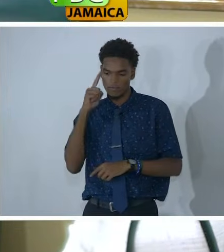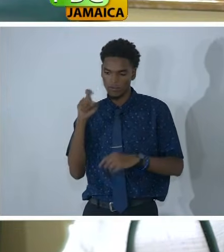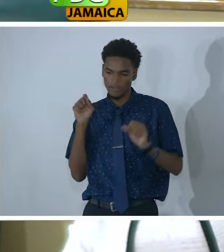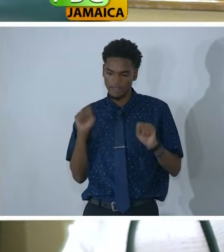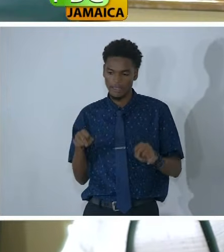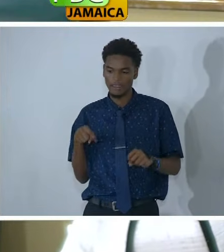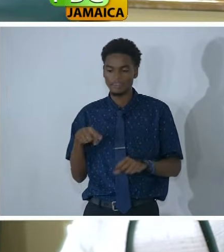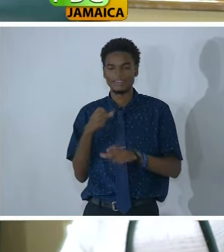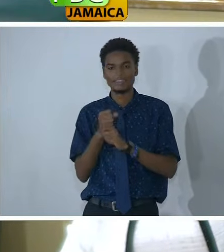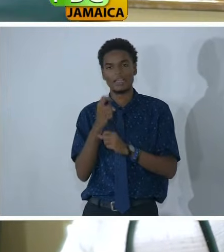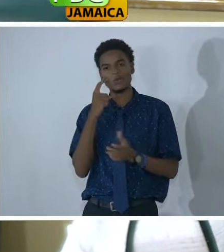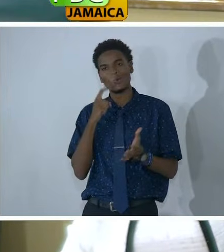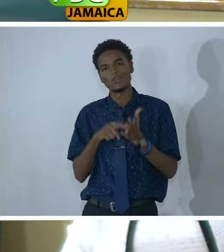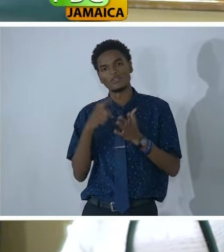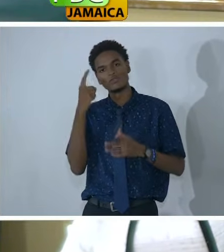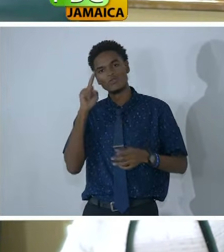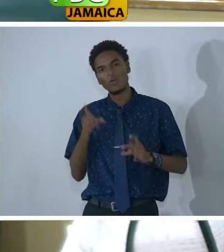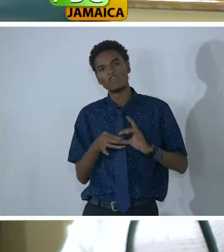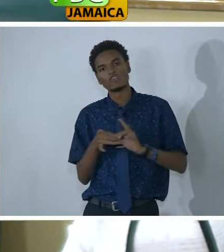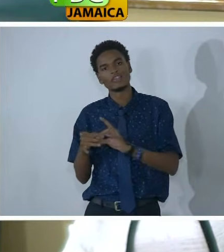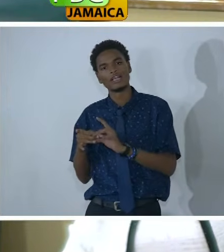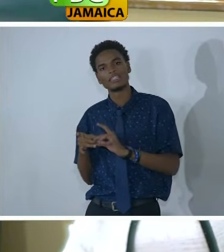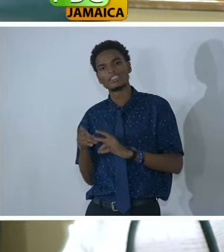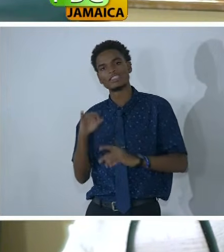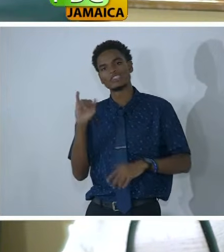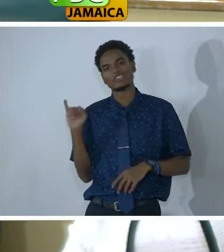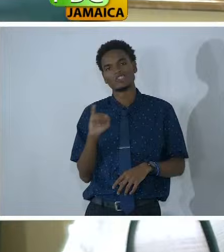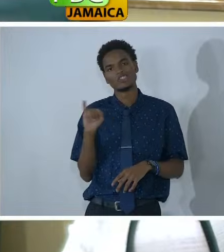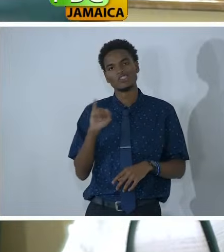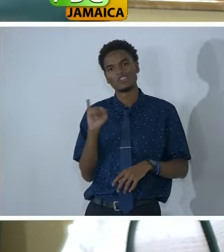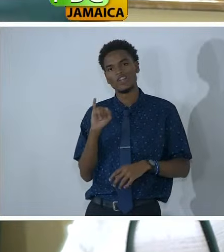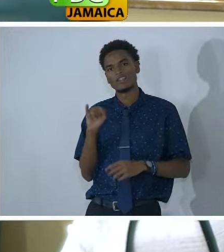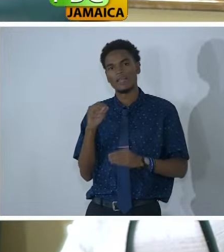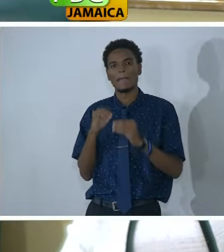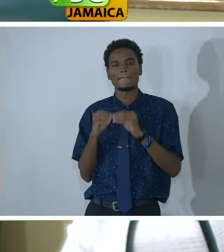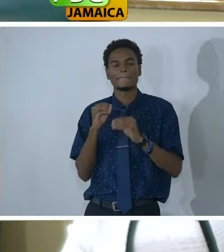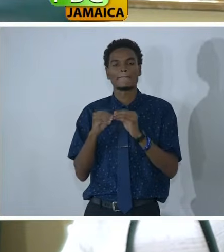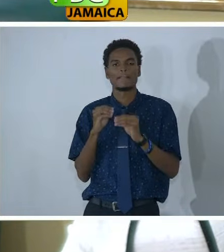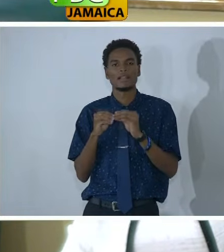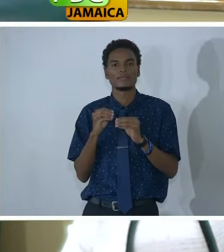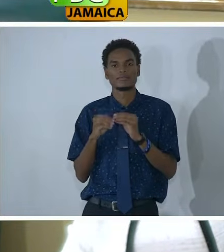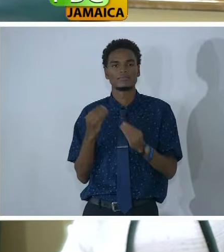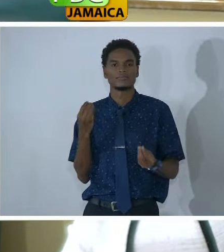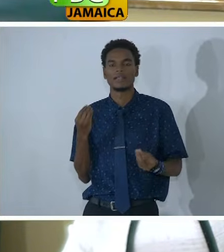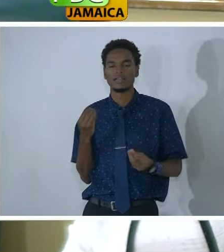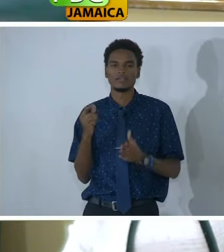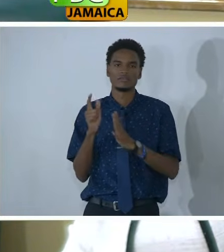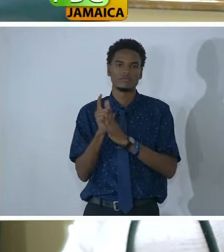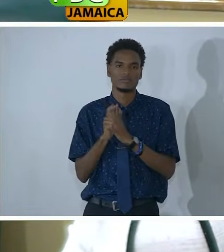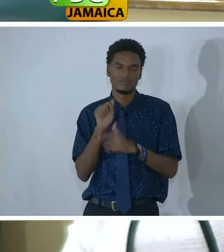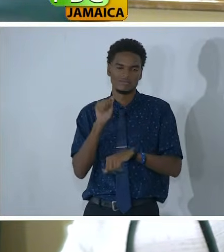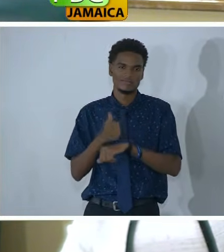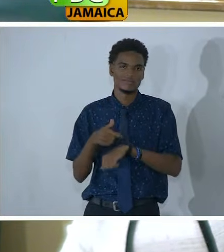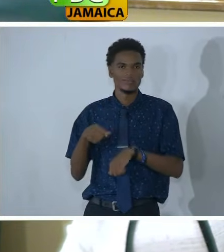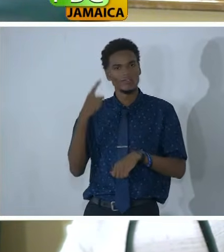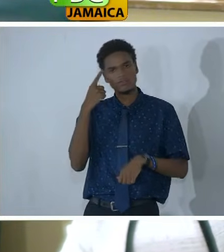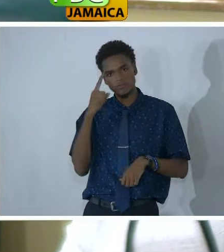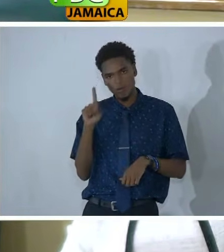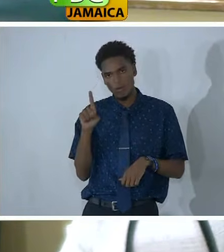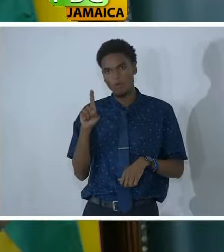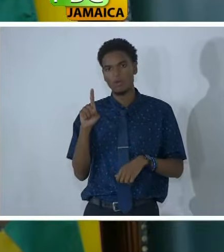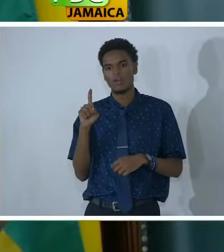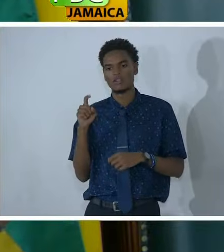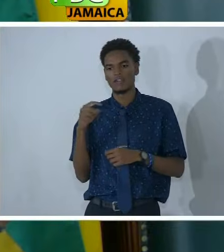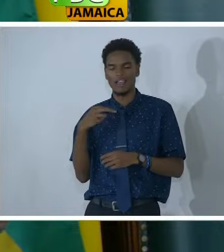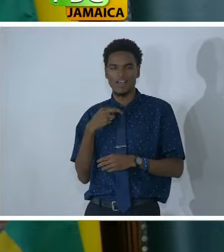the notice in relation to the insurance amendment regulations being referred to the Regulations Committee.